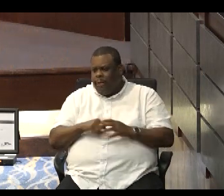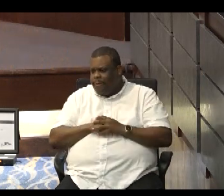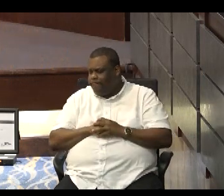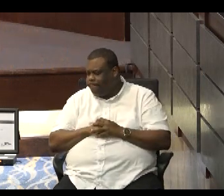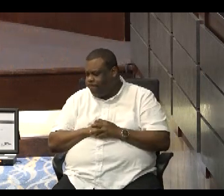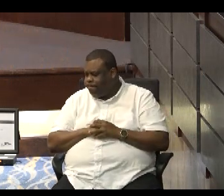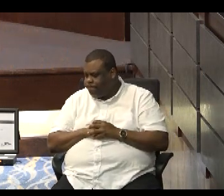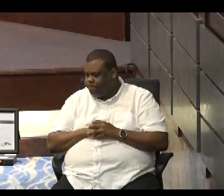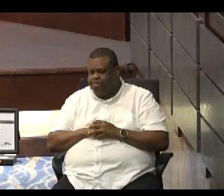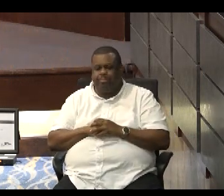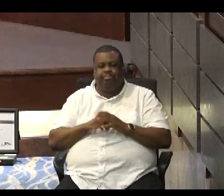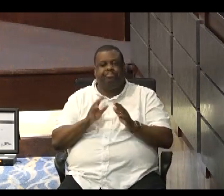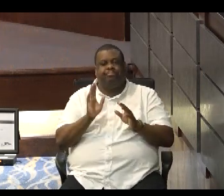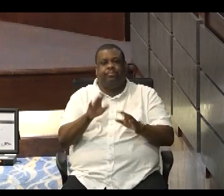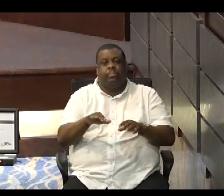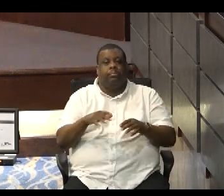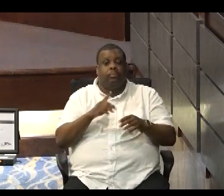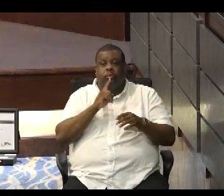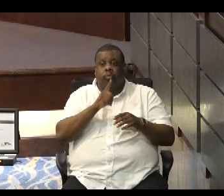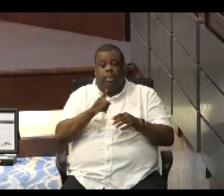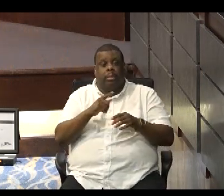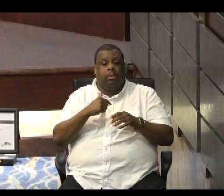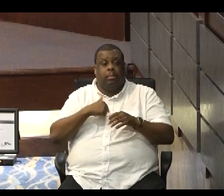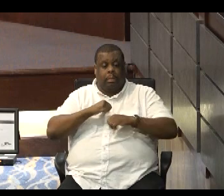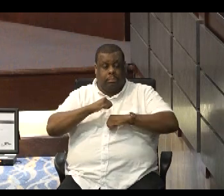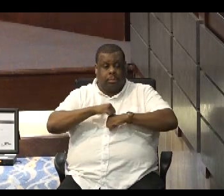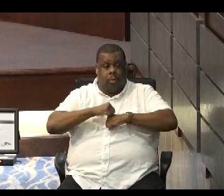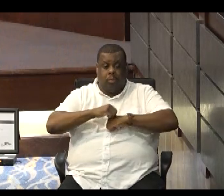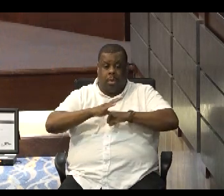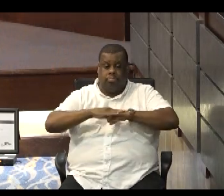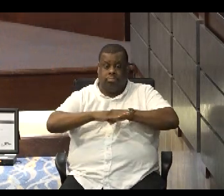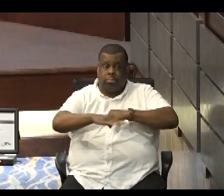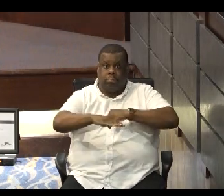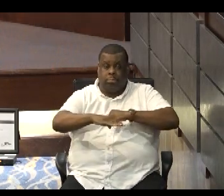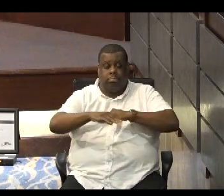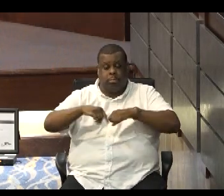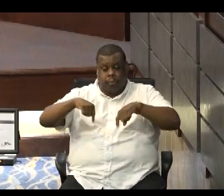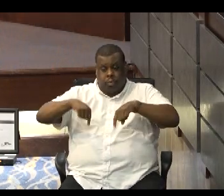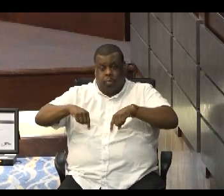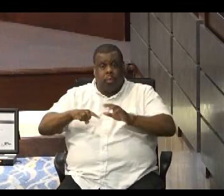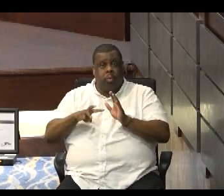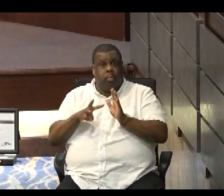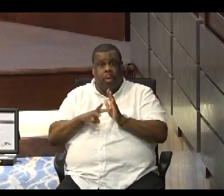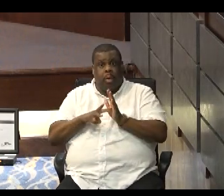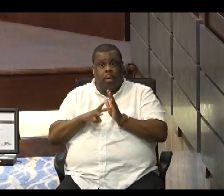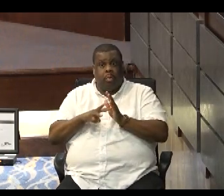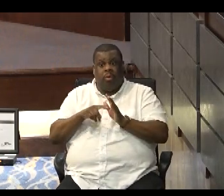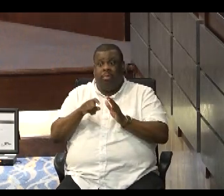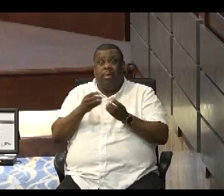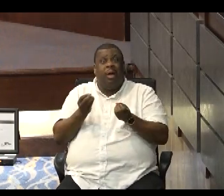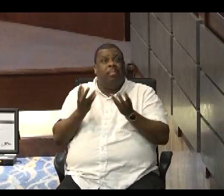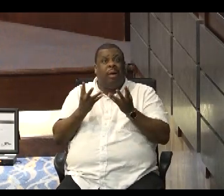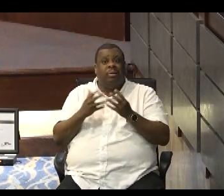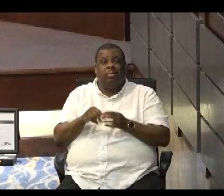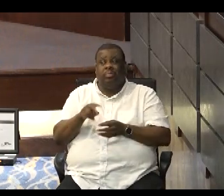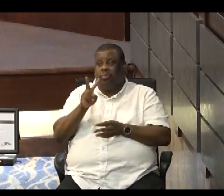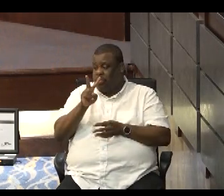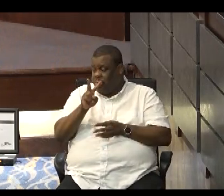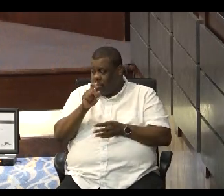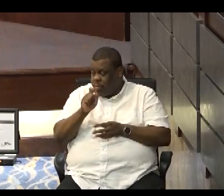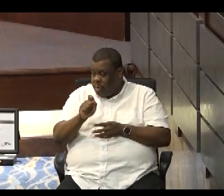the value of our street and sidewalk infrastructure in the city of Waco is over $2.5 billion.